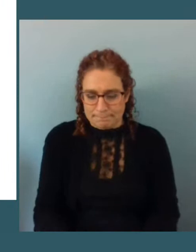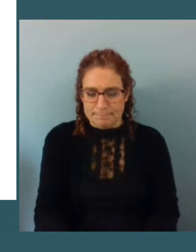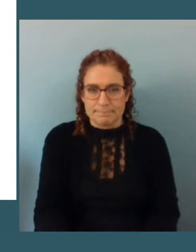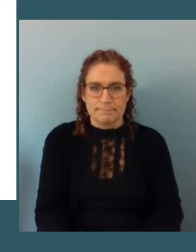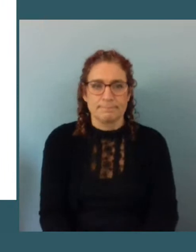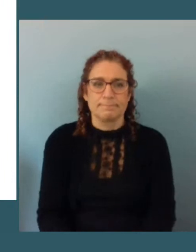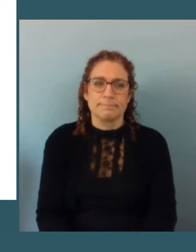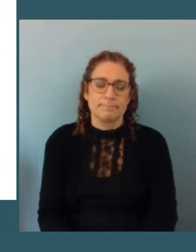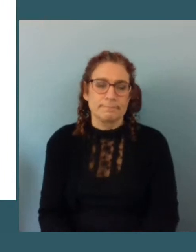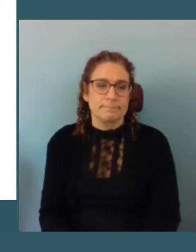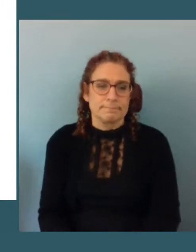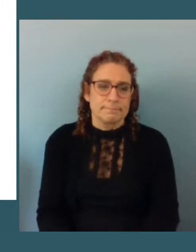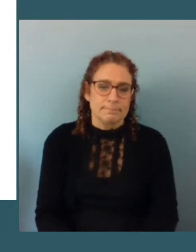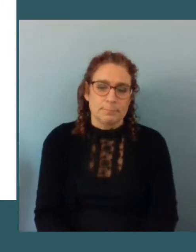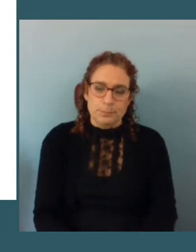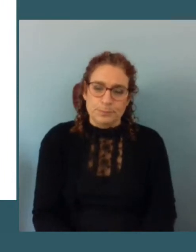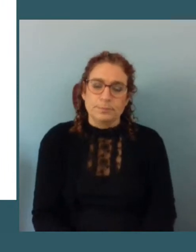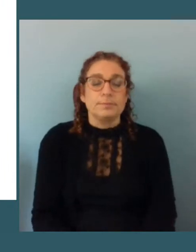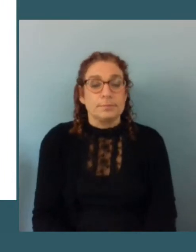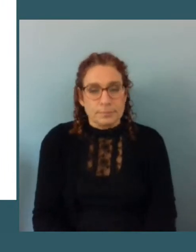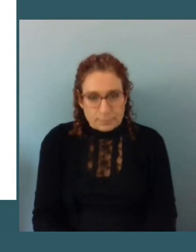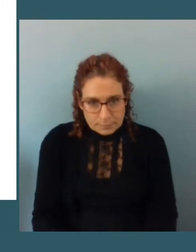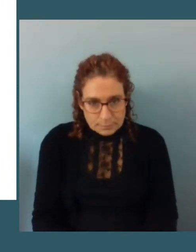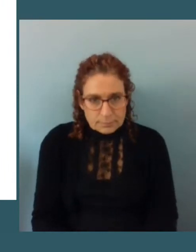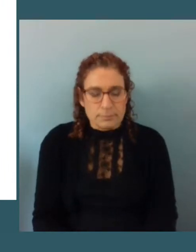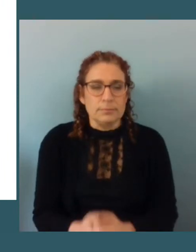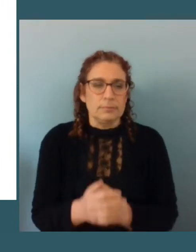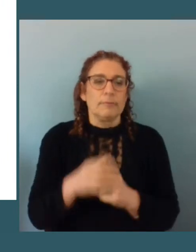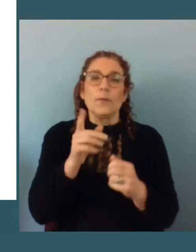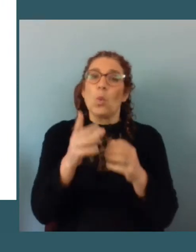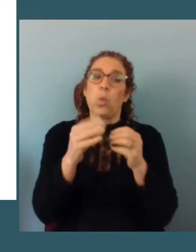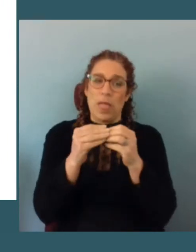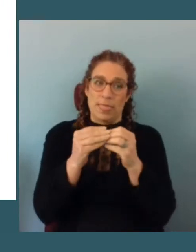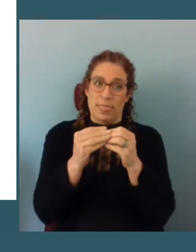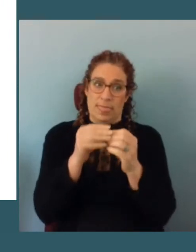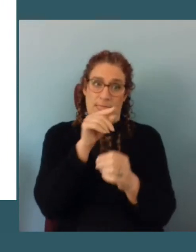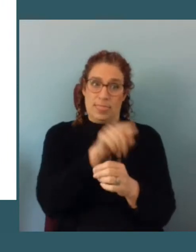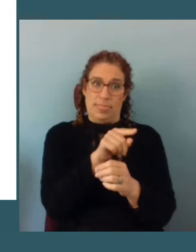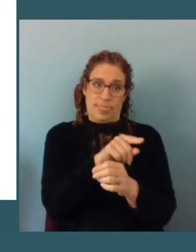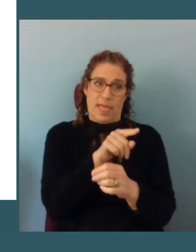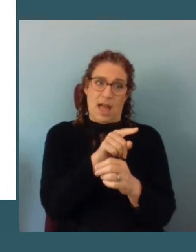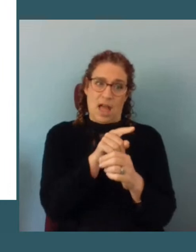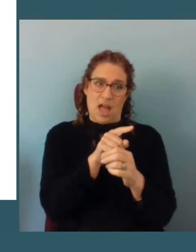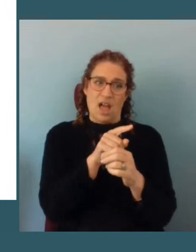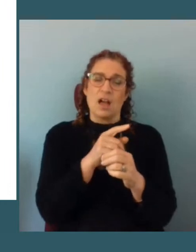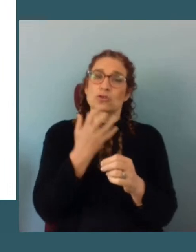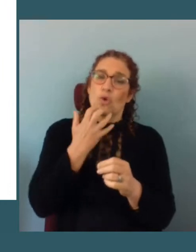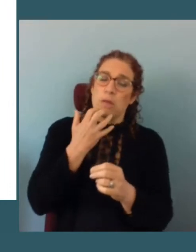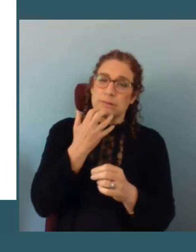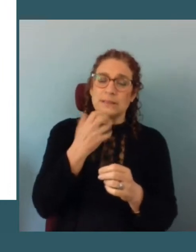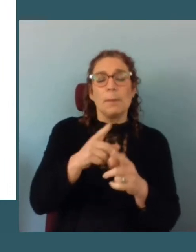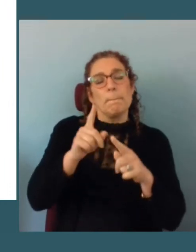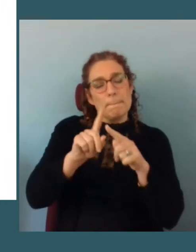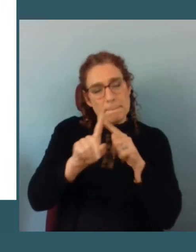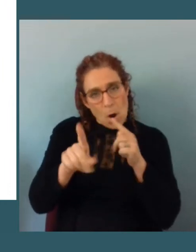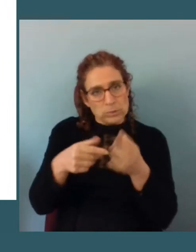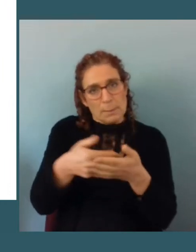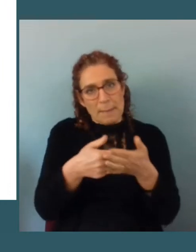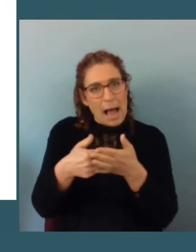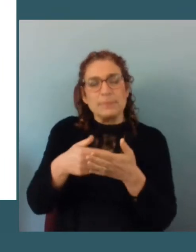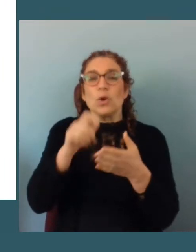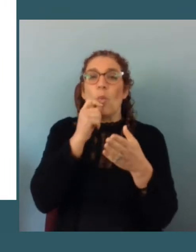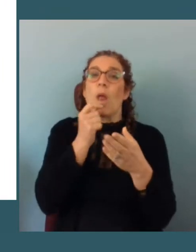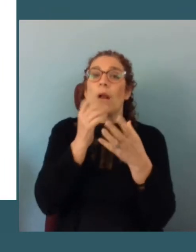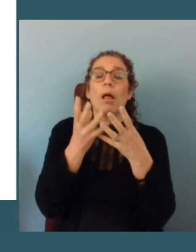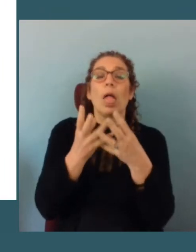So in regards to tolerance, most babies will outgrow their milk allergy by school years. But I just wanted to touch on